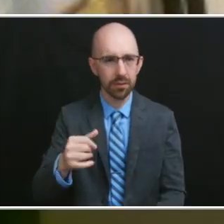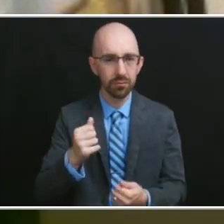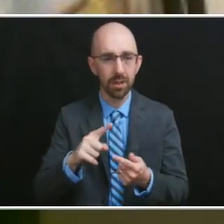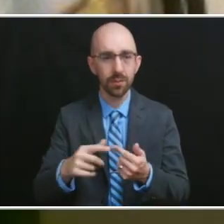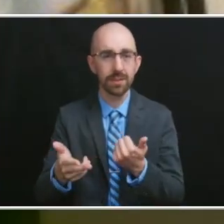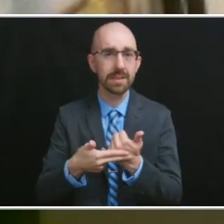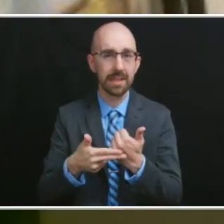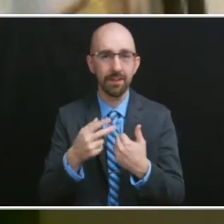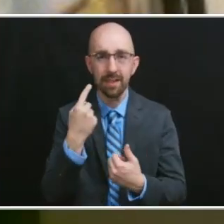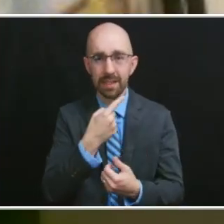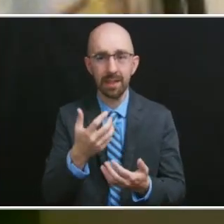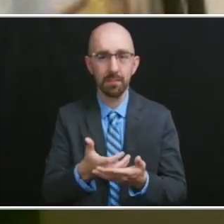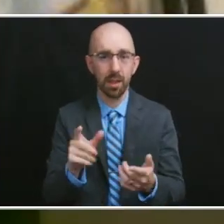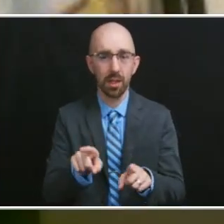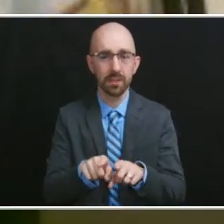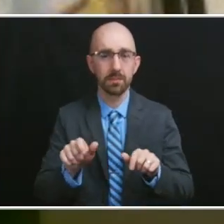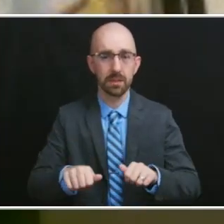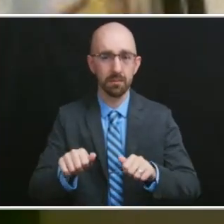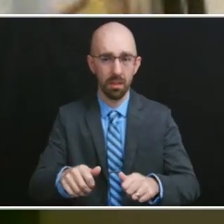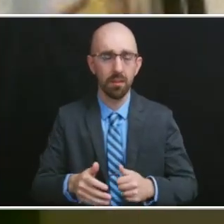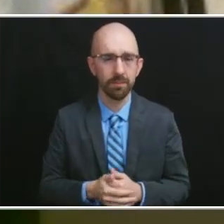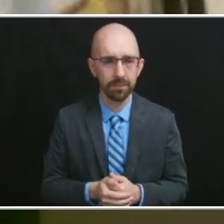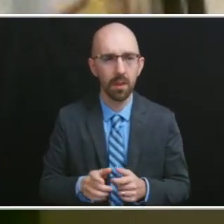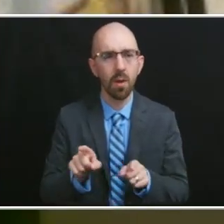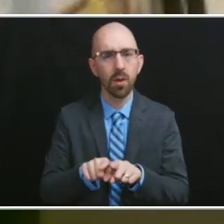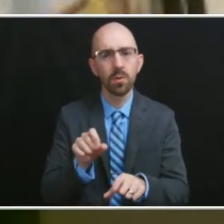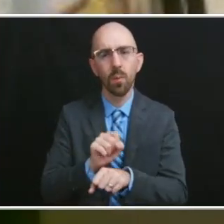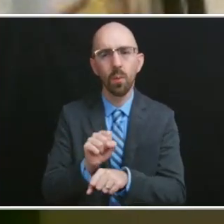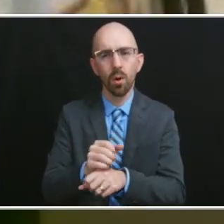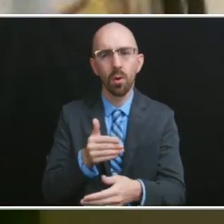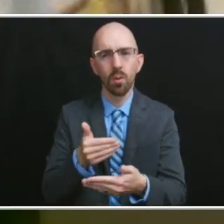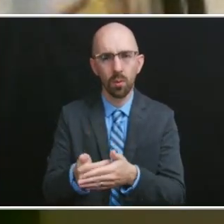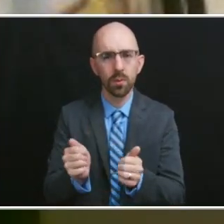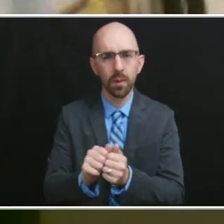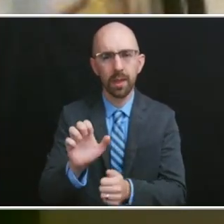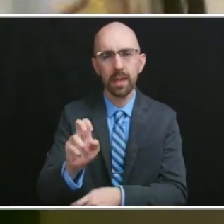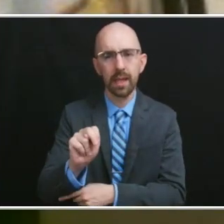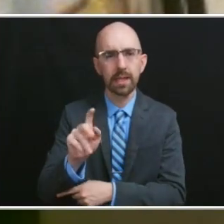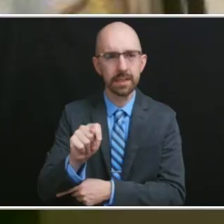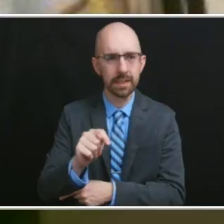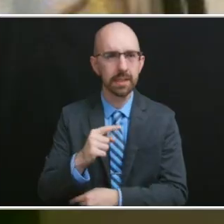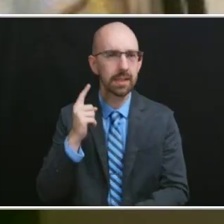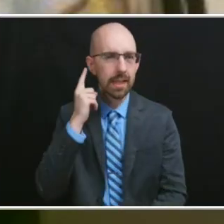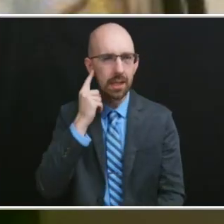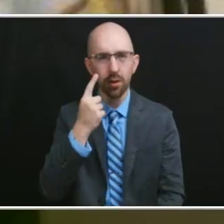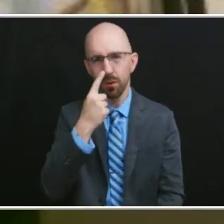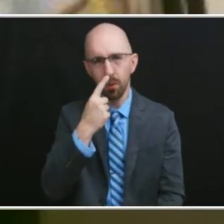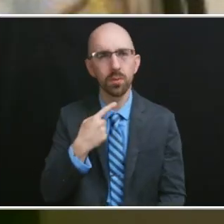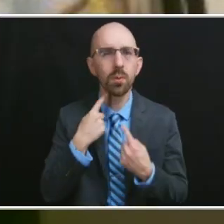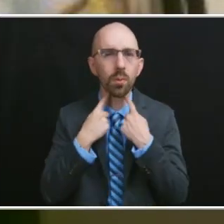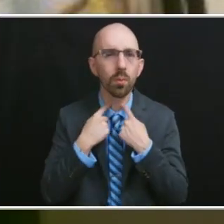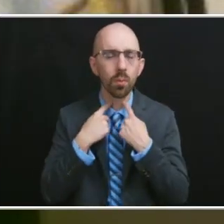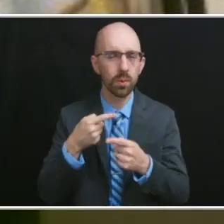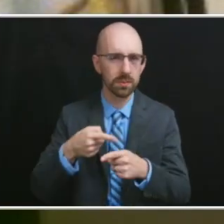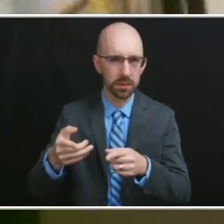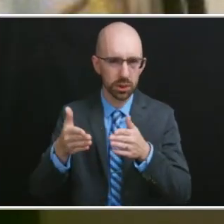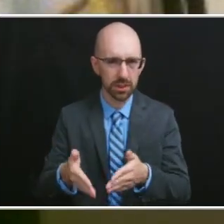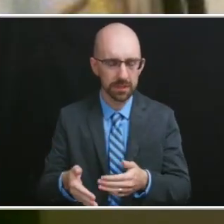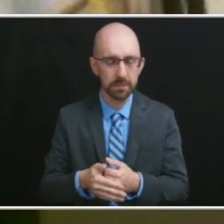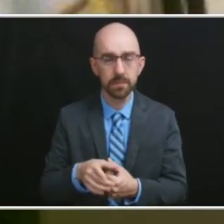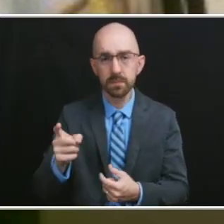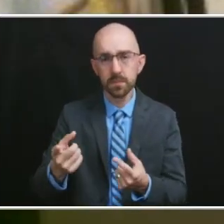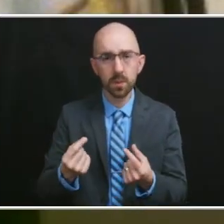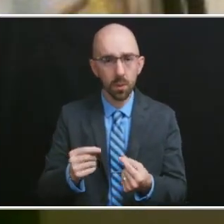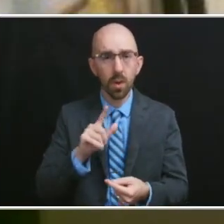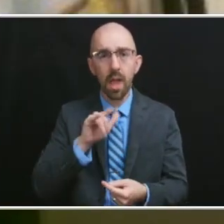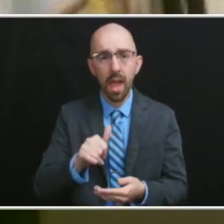as possible. We also work closely with an ENT physician. That's an ear, nose, and throat specialist. And what they do is they